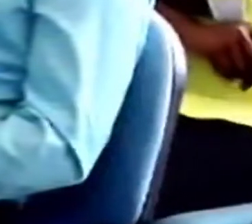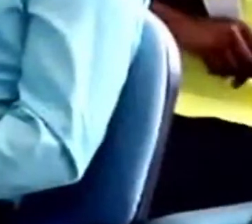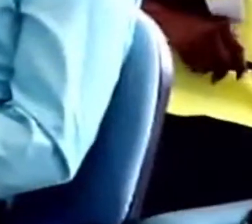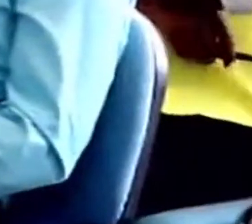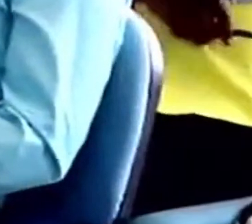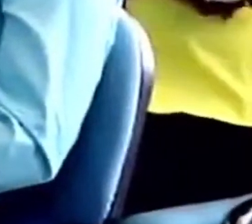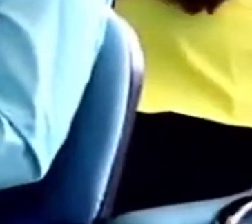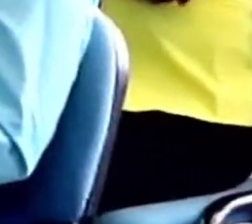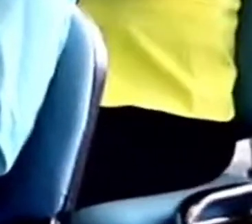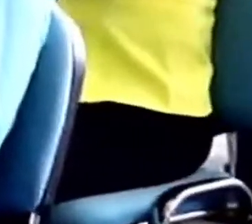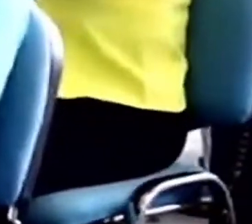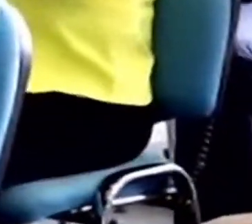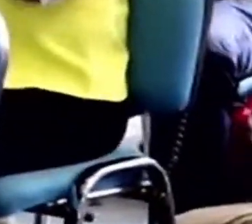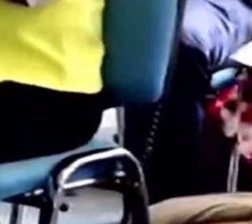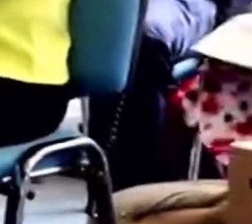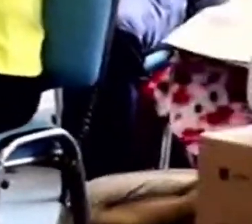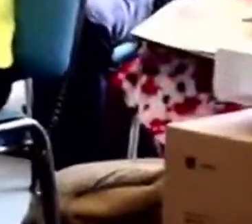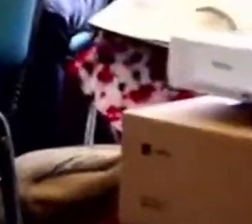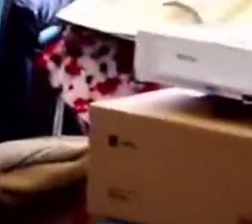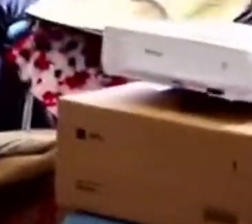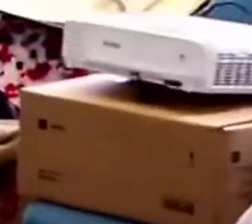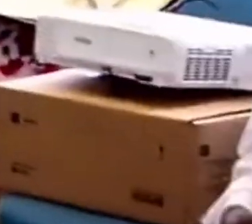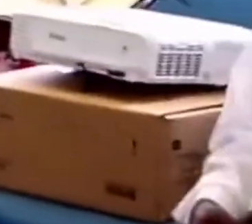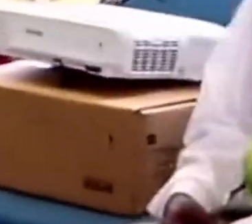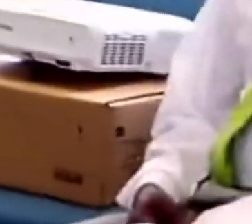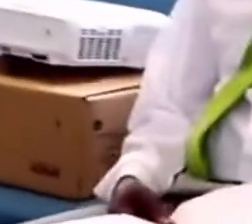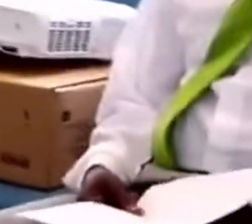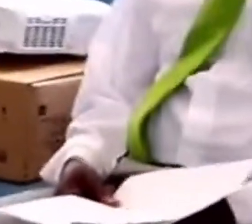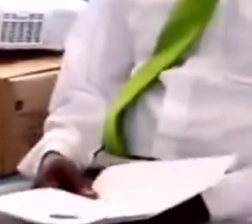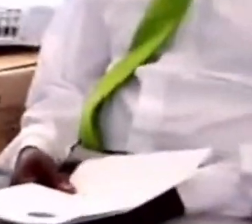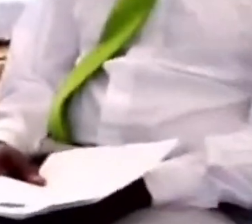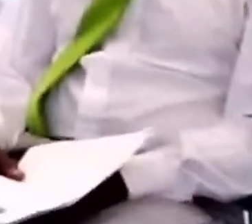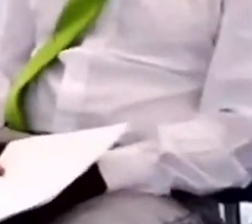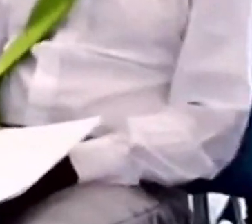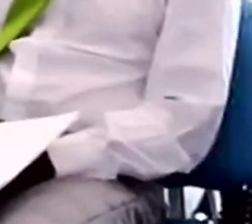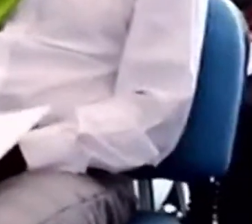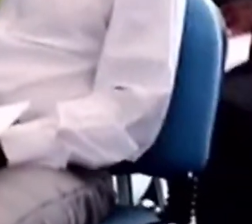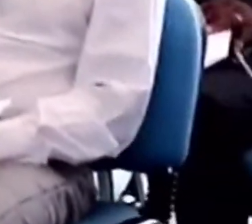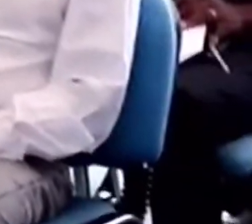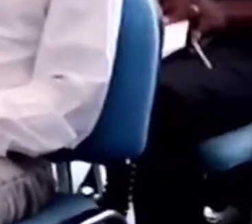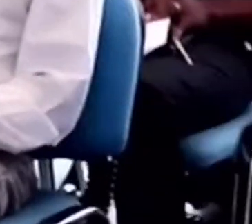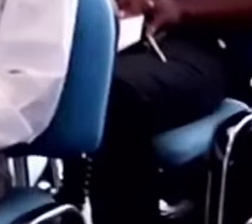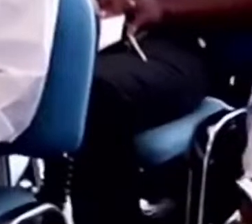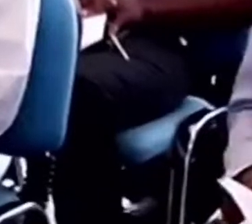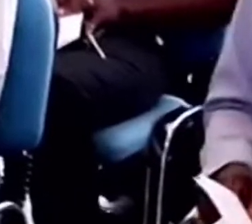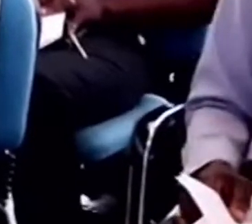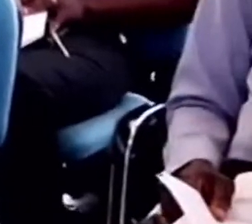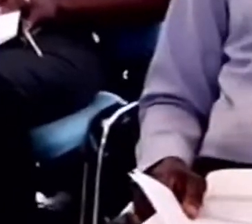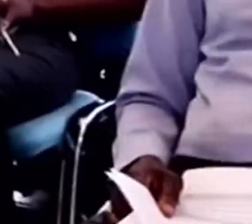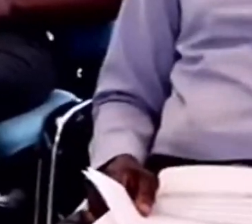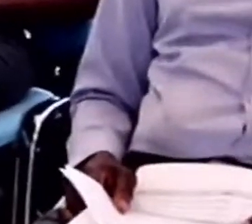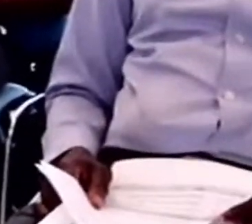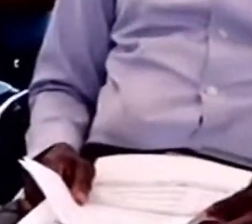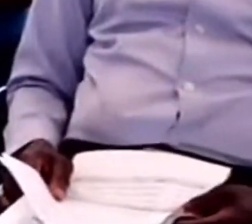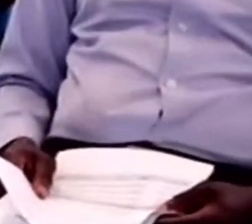under the theme Leveraging Constituency Offices as Research Satellites for Enhanced Data Collection